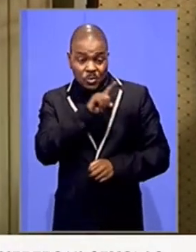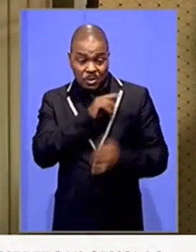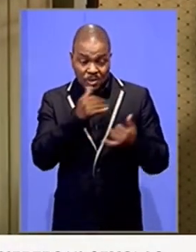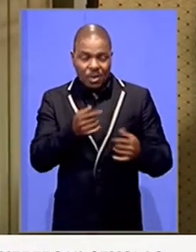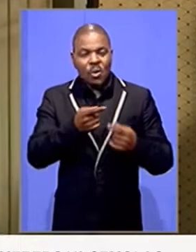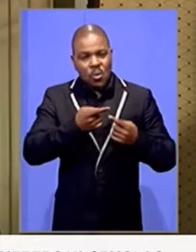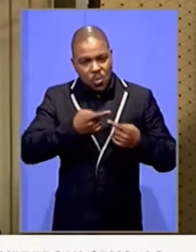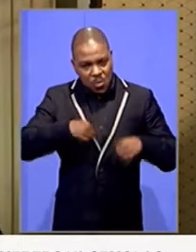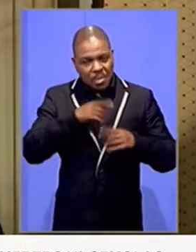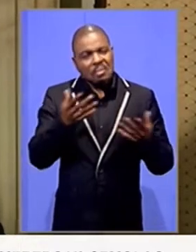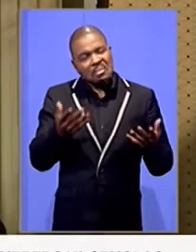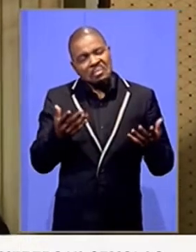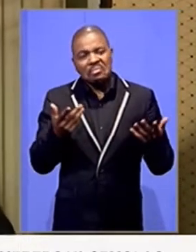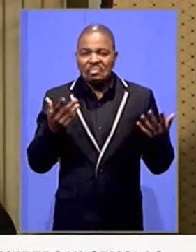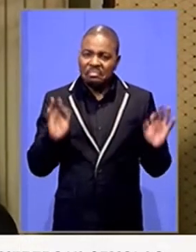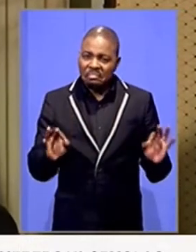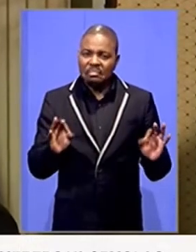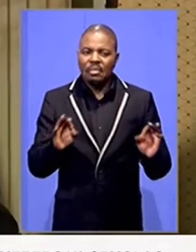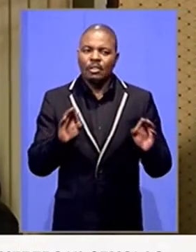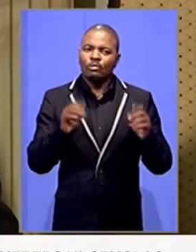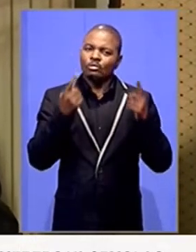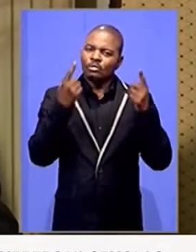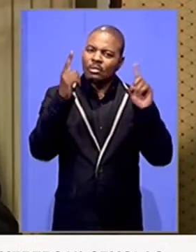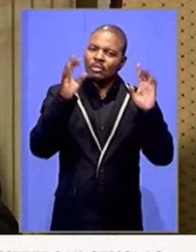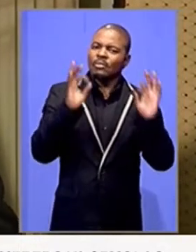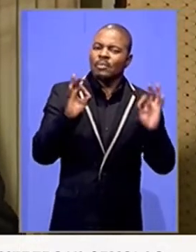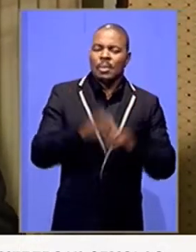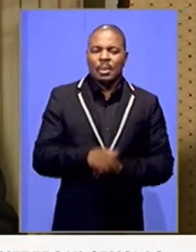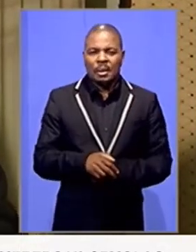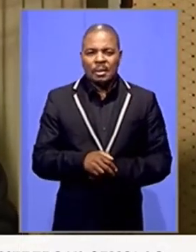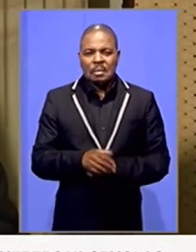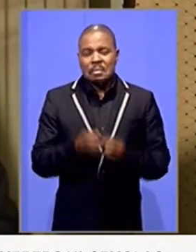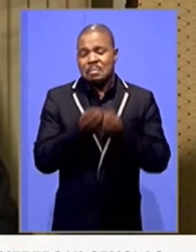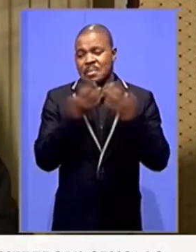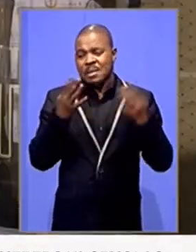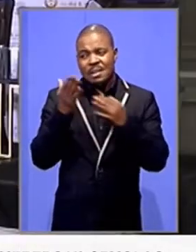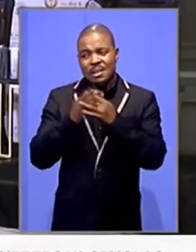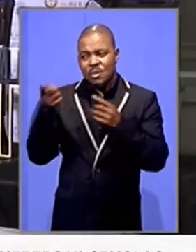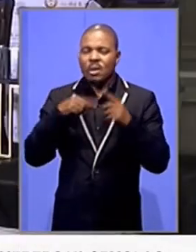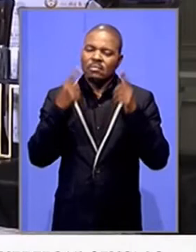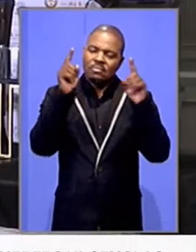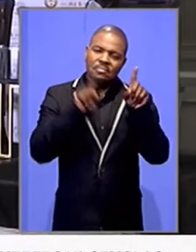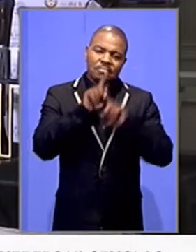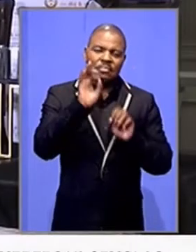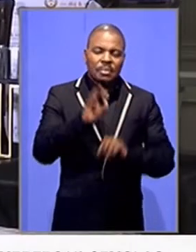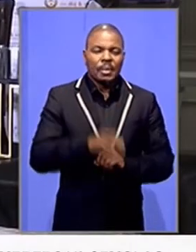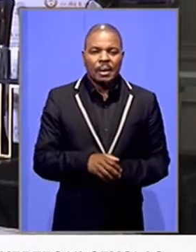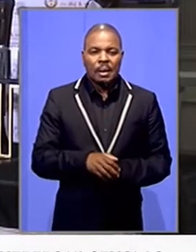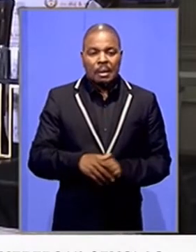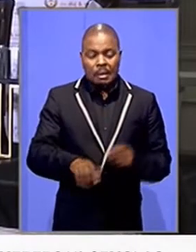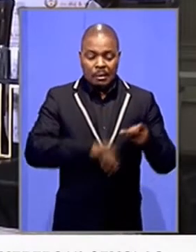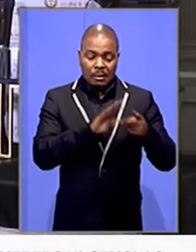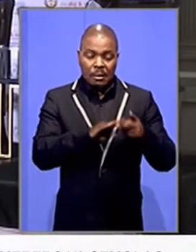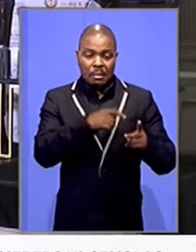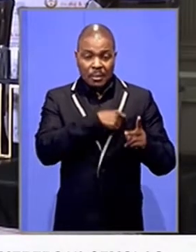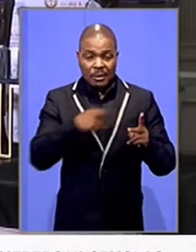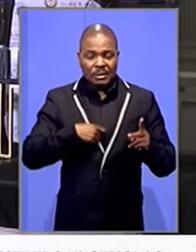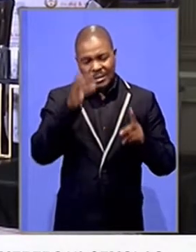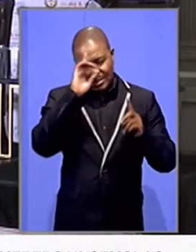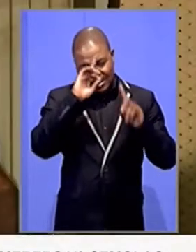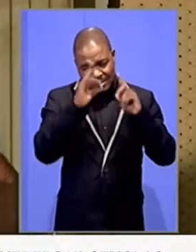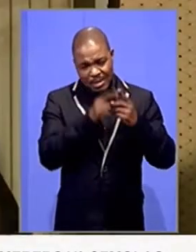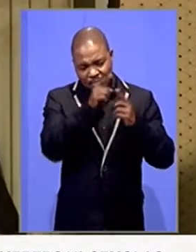able, in the main, to succeed in many of those cases. Mopresidente o ikuetse gape go mafapha a puso go